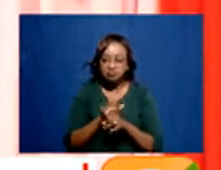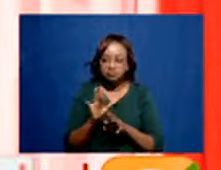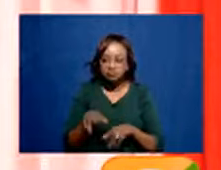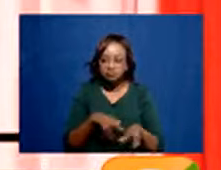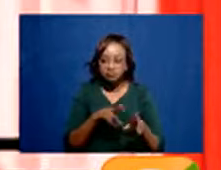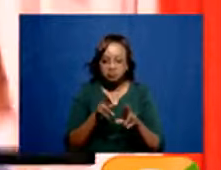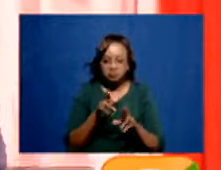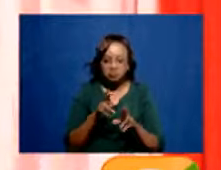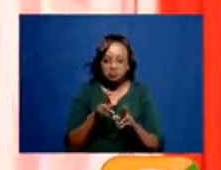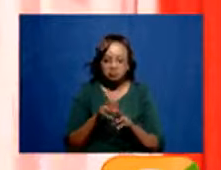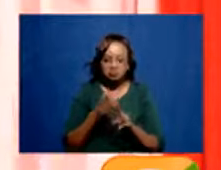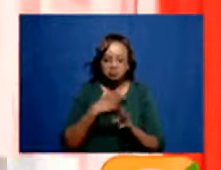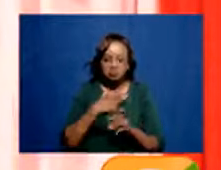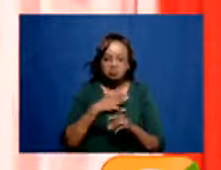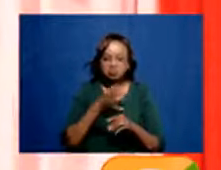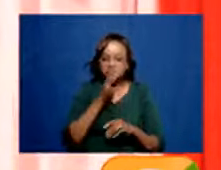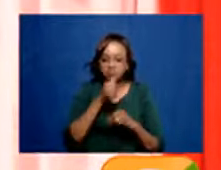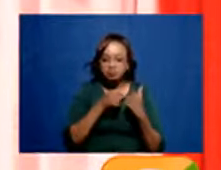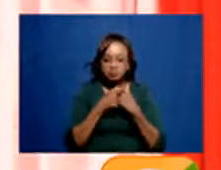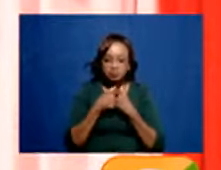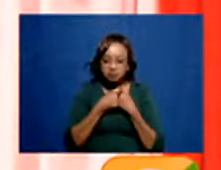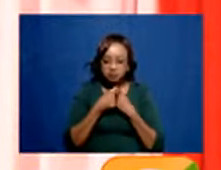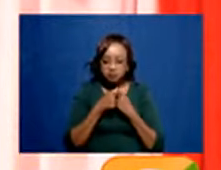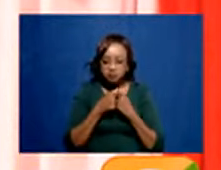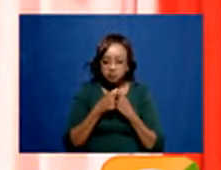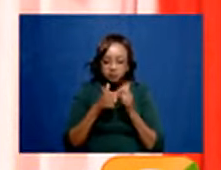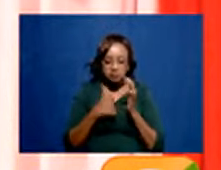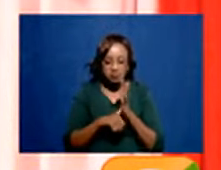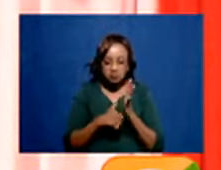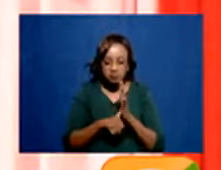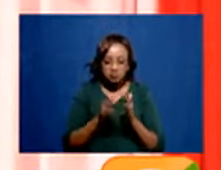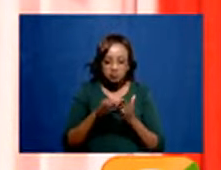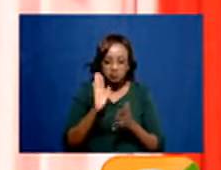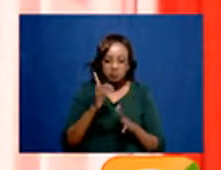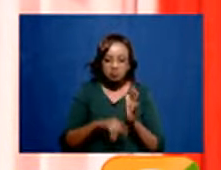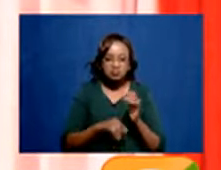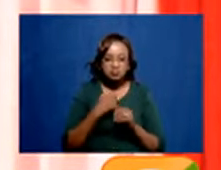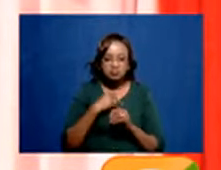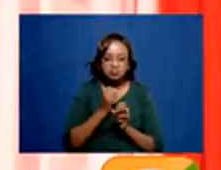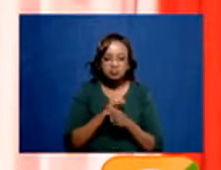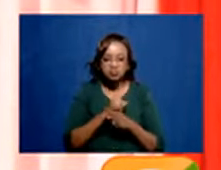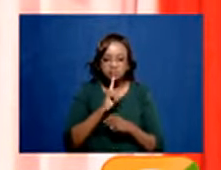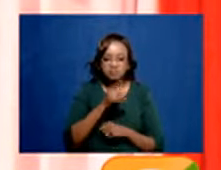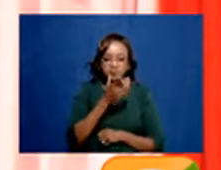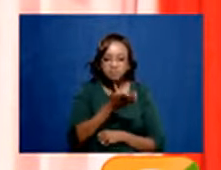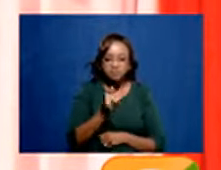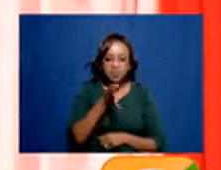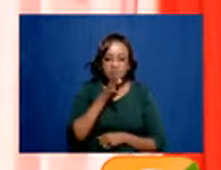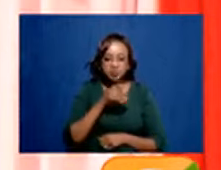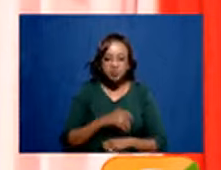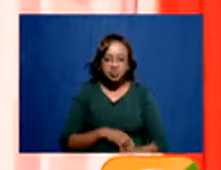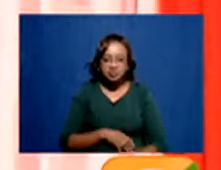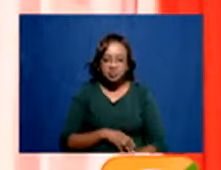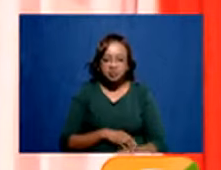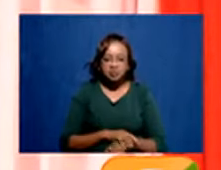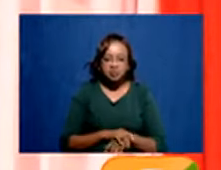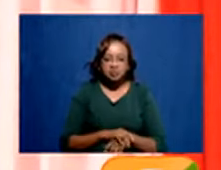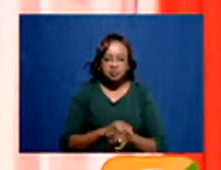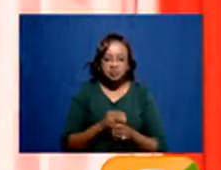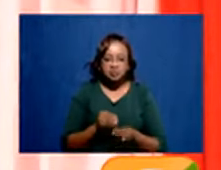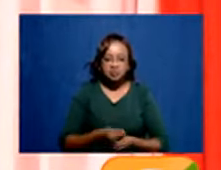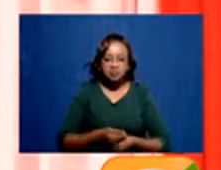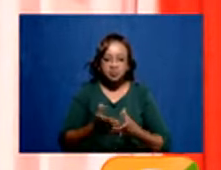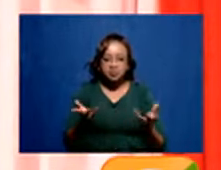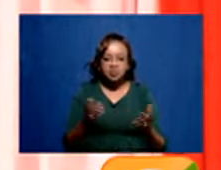this county. Our biggest water is, the biggest problem is availing that water to the nearest point to